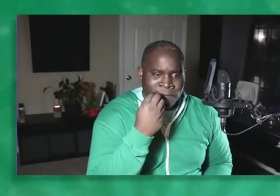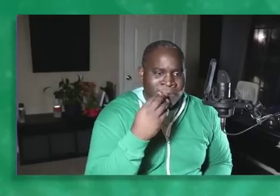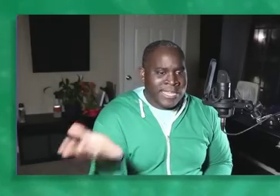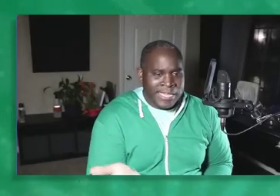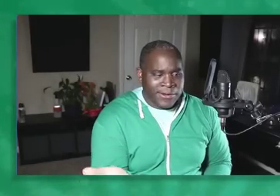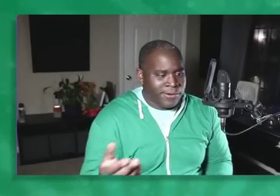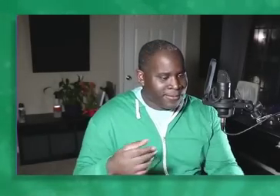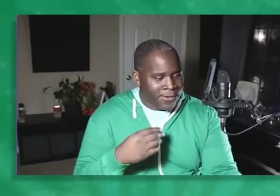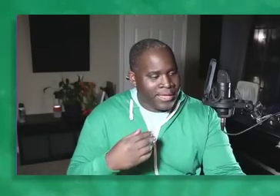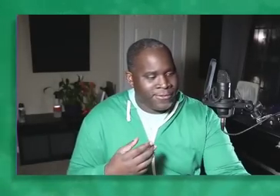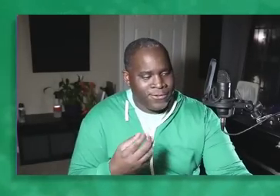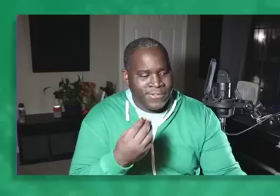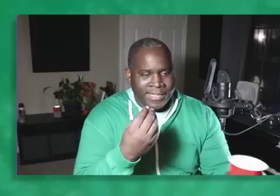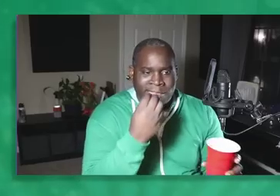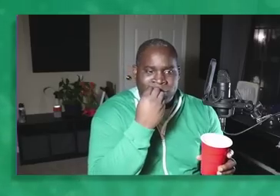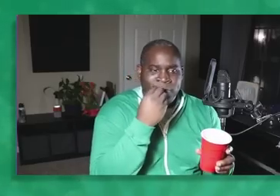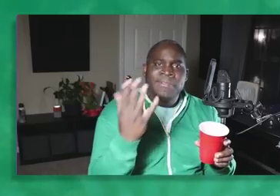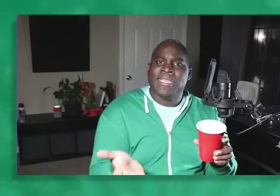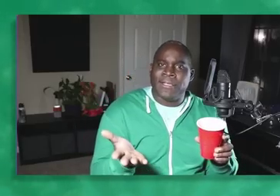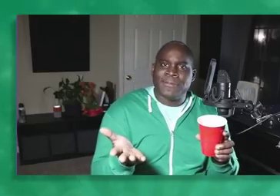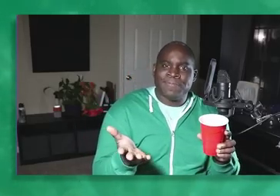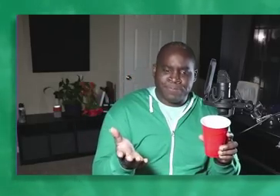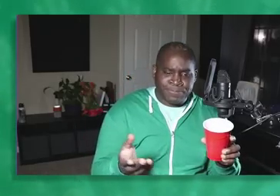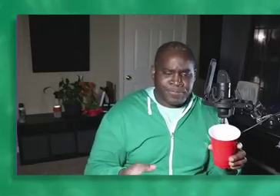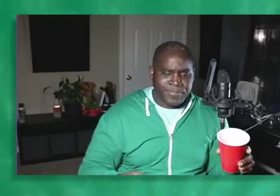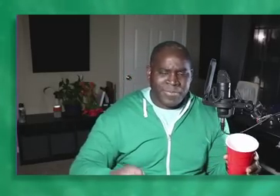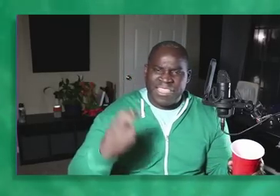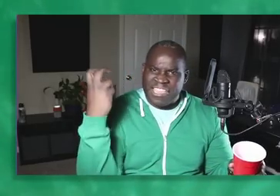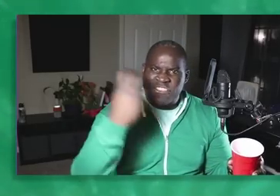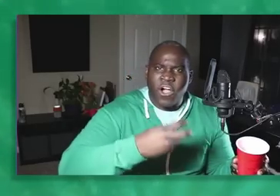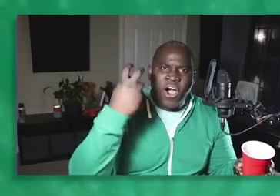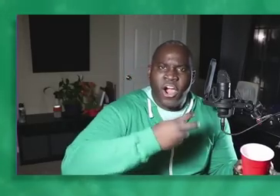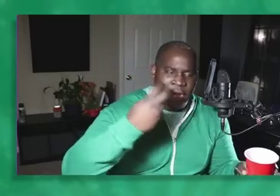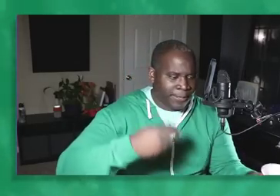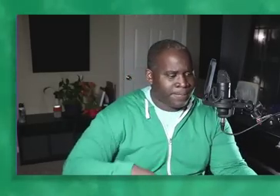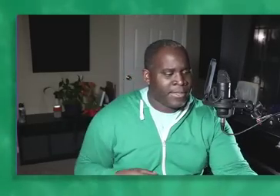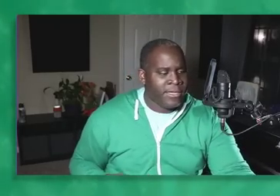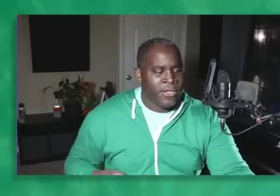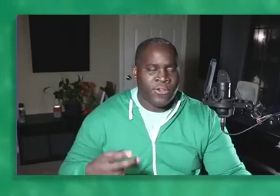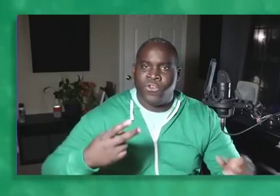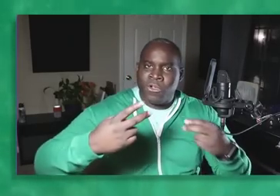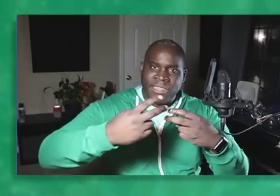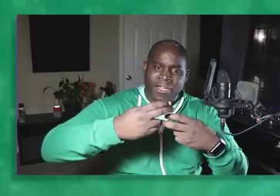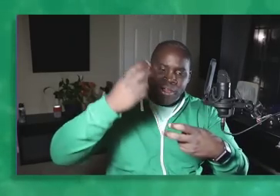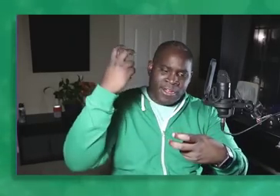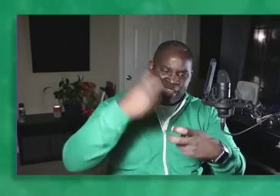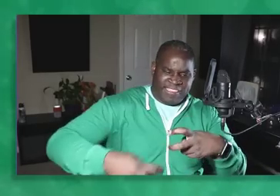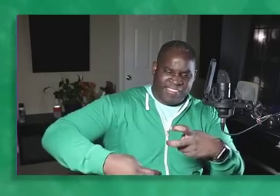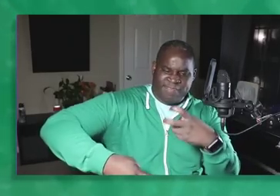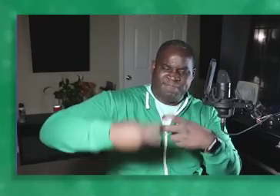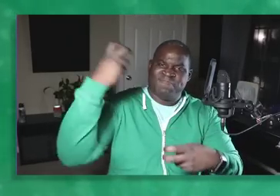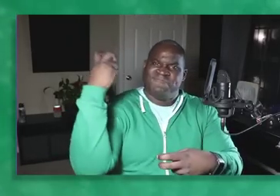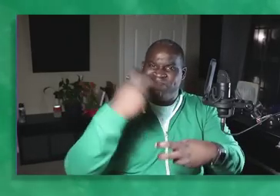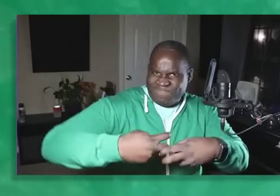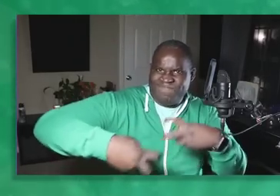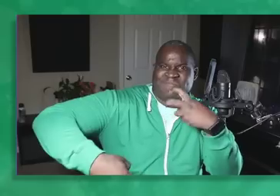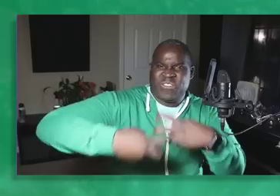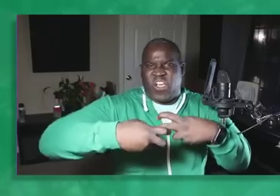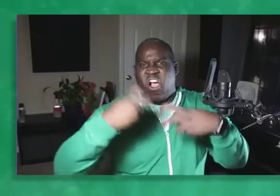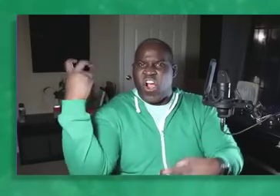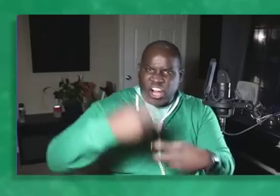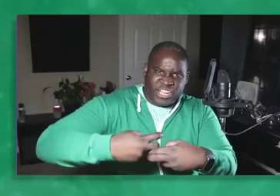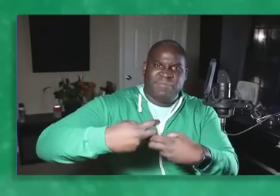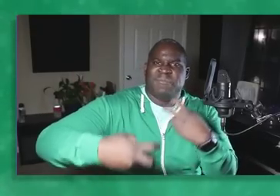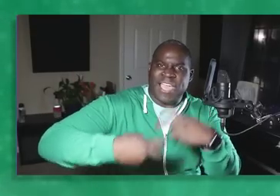This food here, okay, so she's saying, like, the food here is hard. Normally hard is